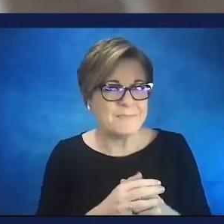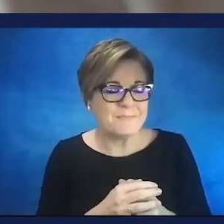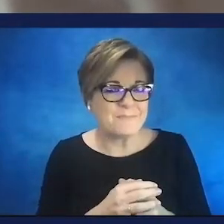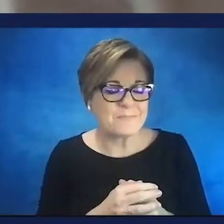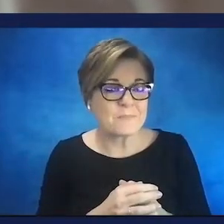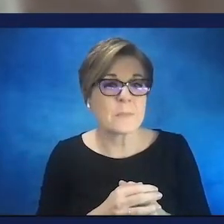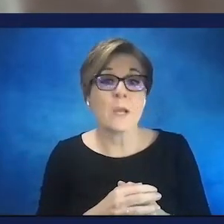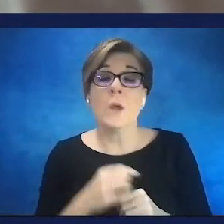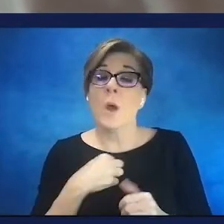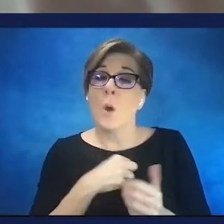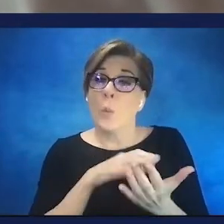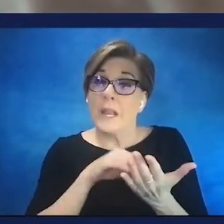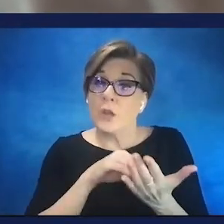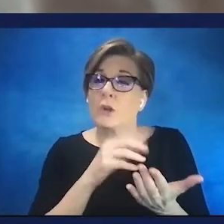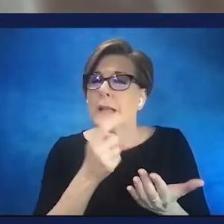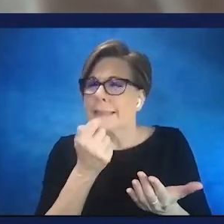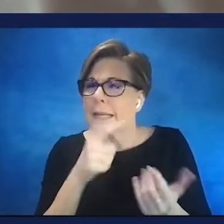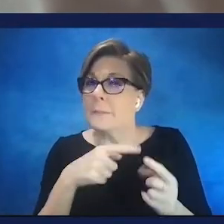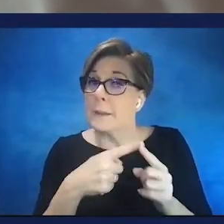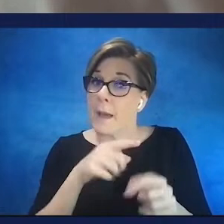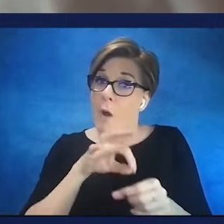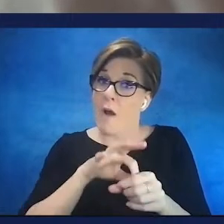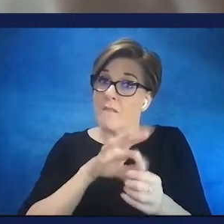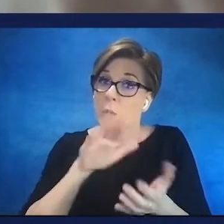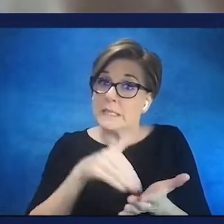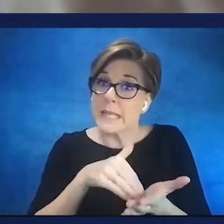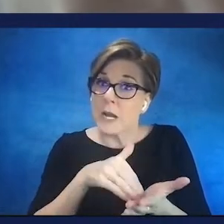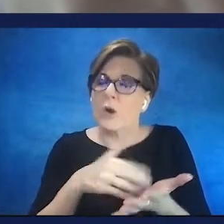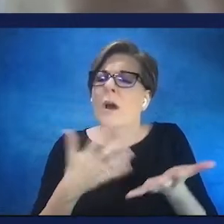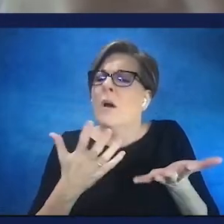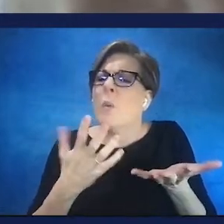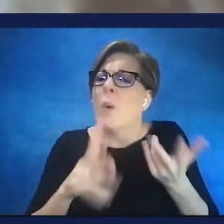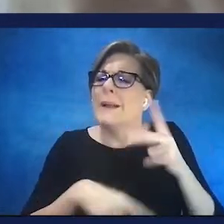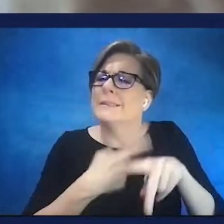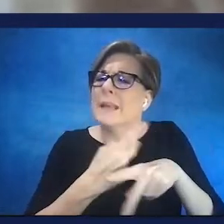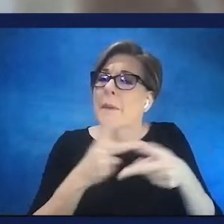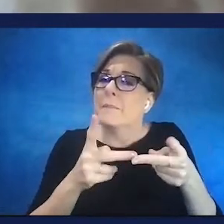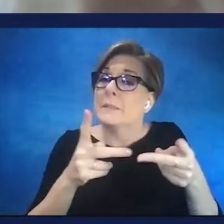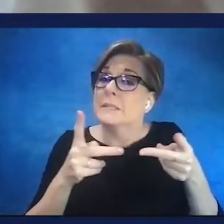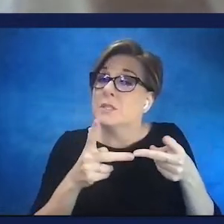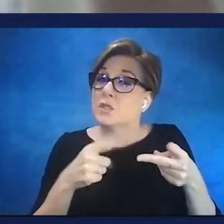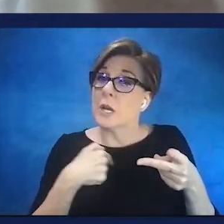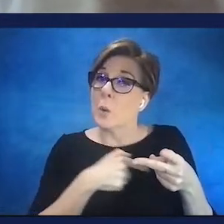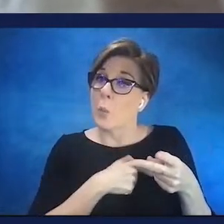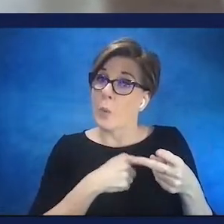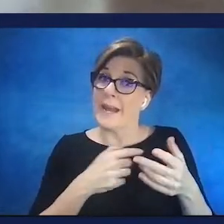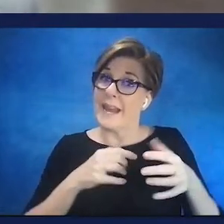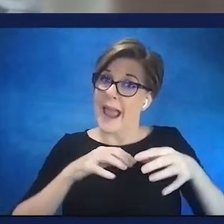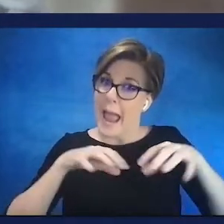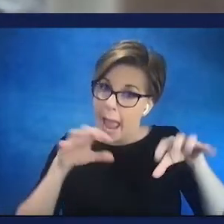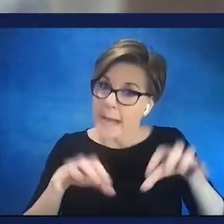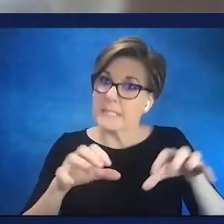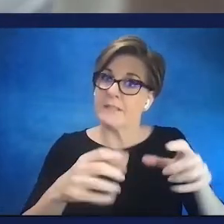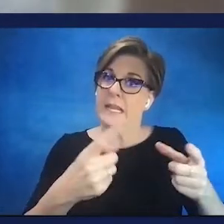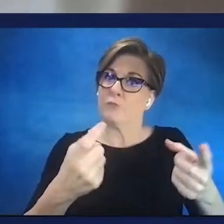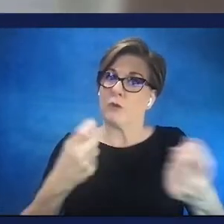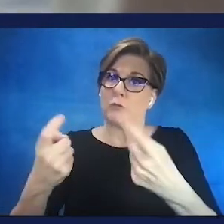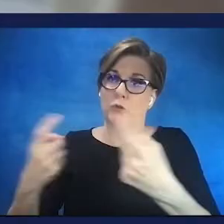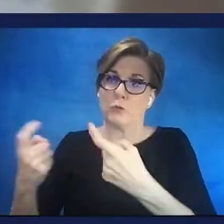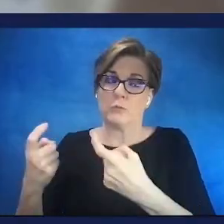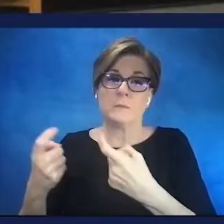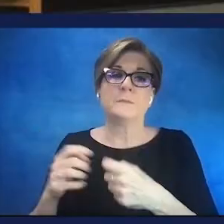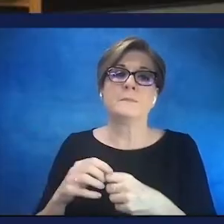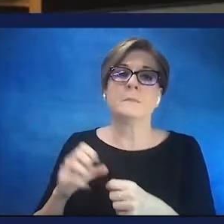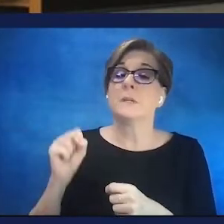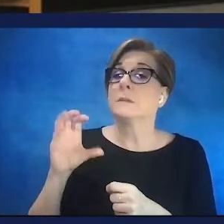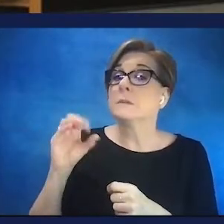Great. And we learned a little bit about a vote center earlier. What types of positions do we actively recruit for in the